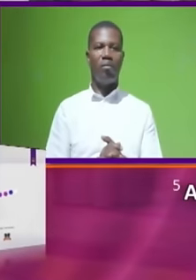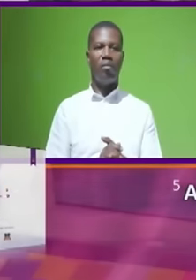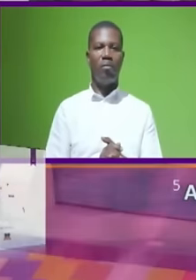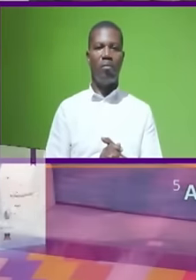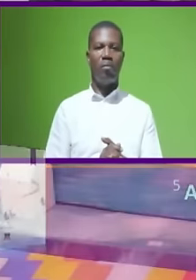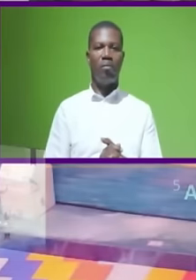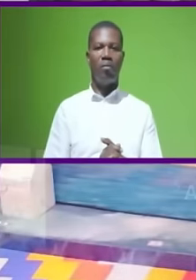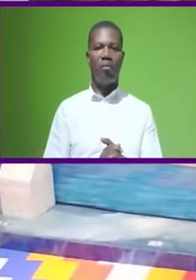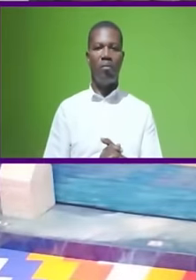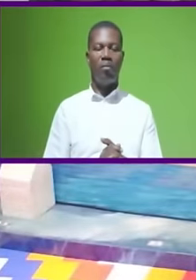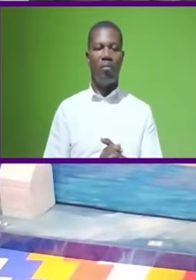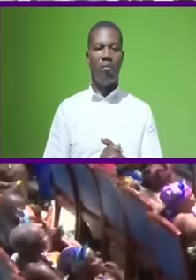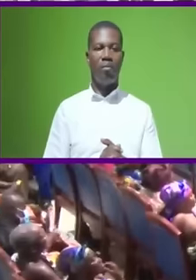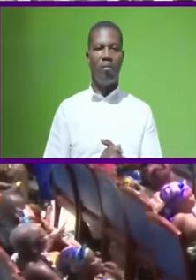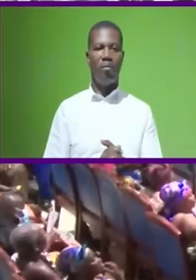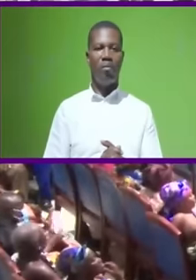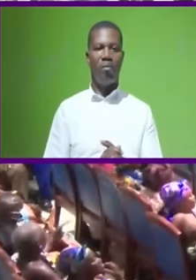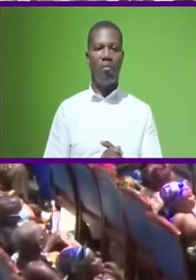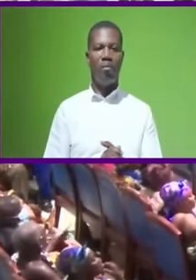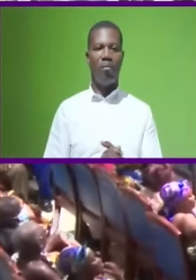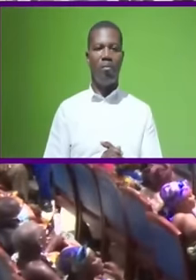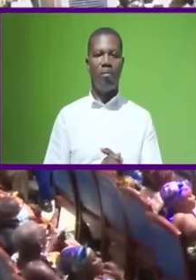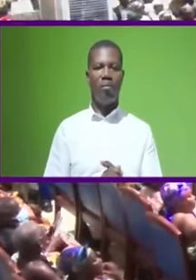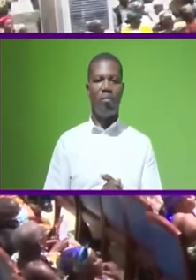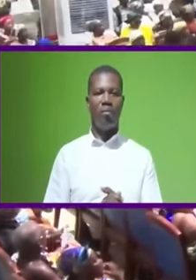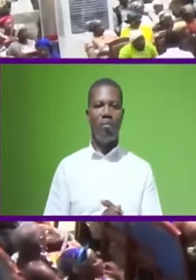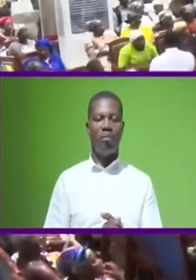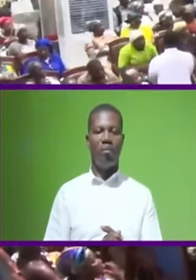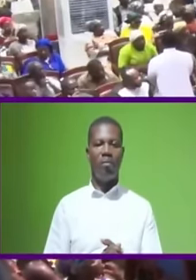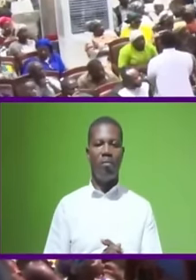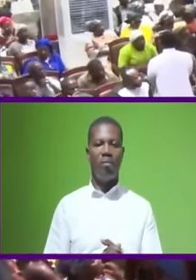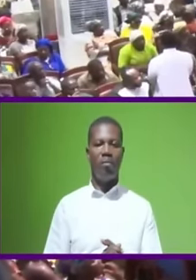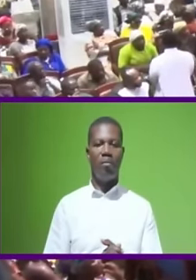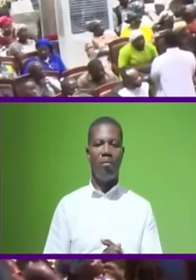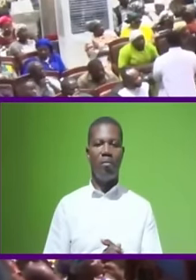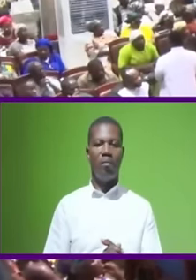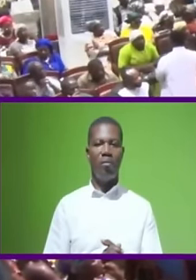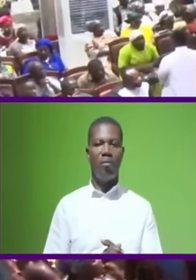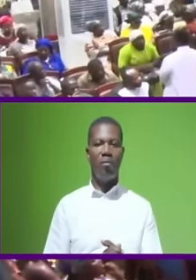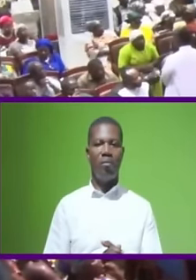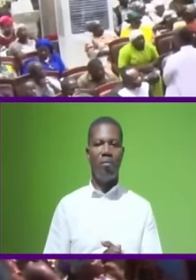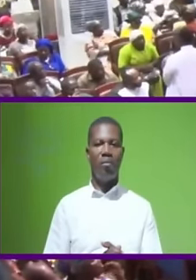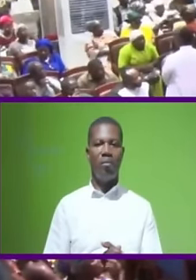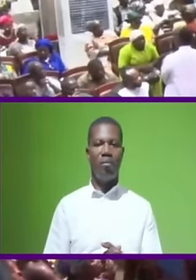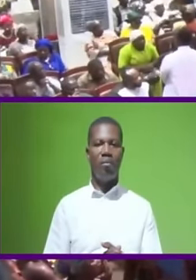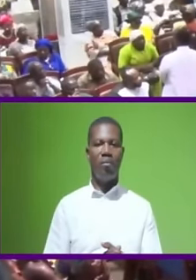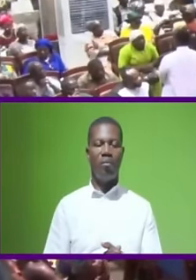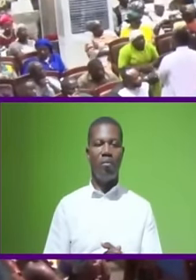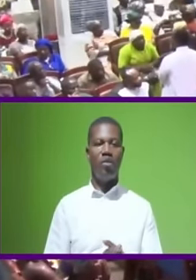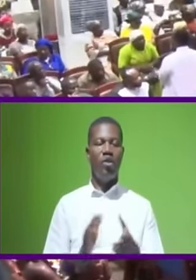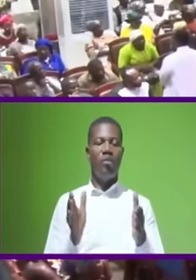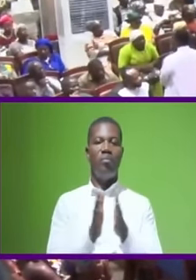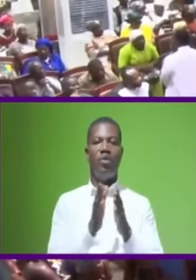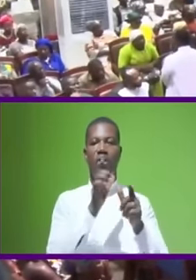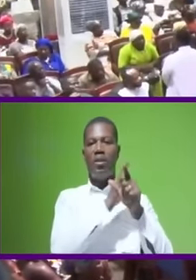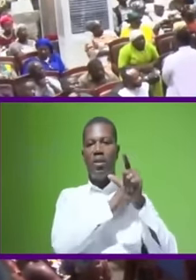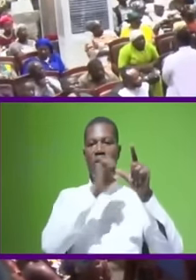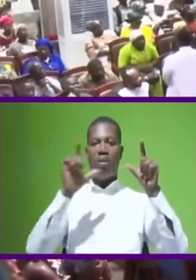dispensation, all the scriptures that I'm reading to you shall be fulfilled and accomplished. Praise the Lord.